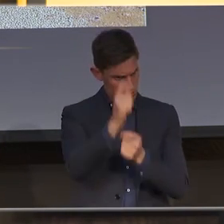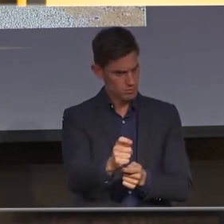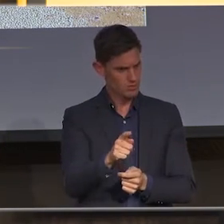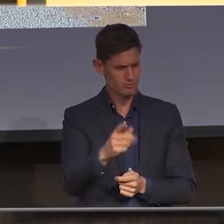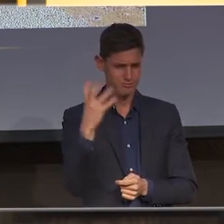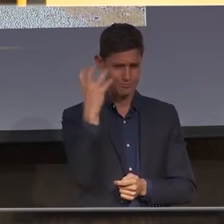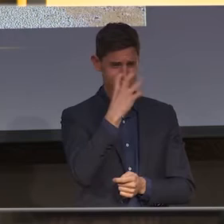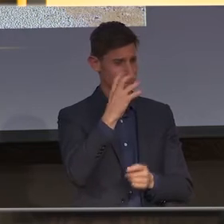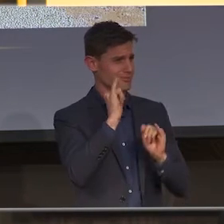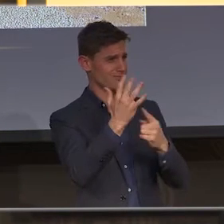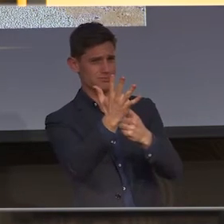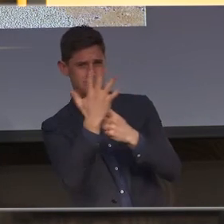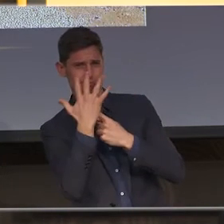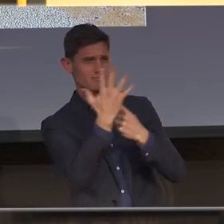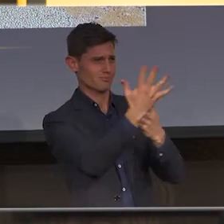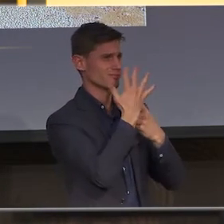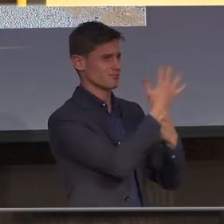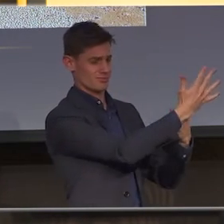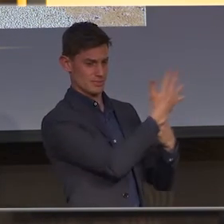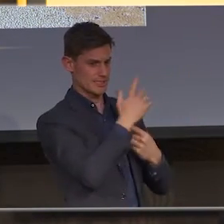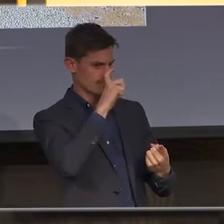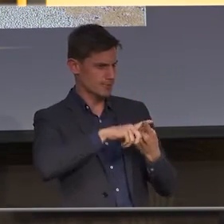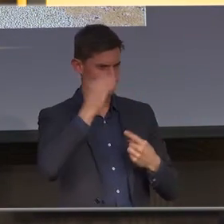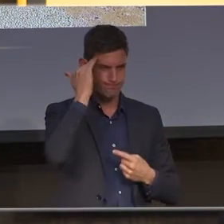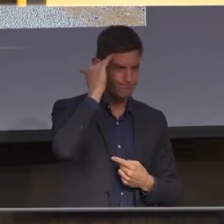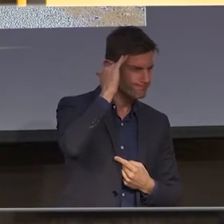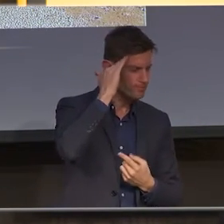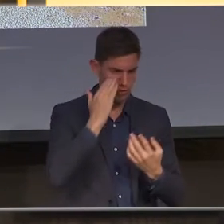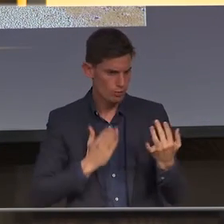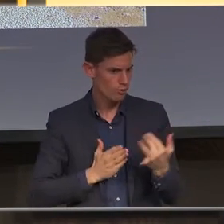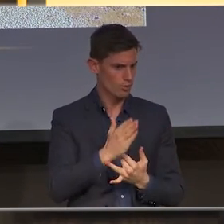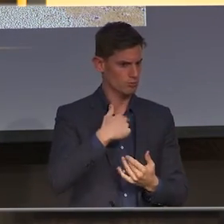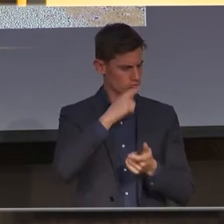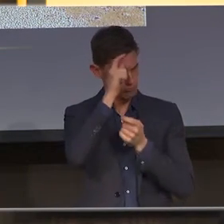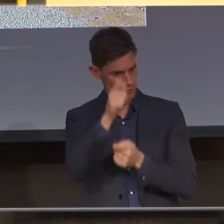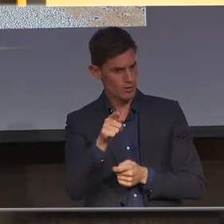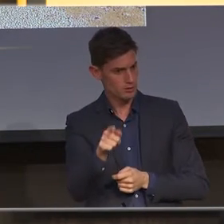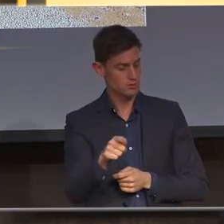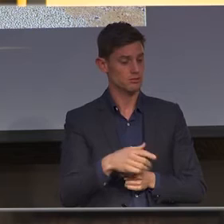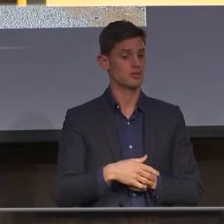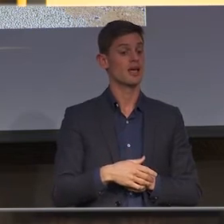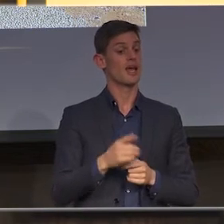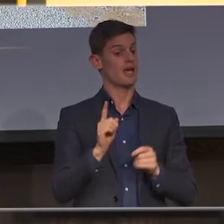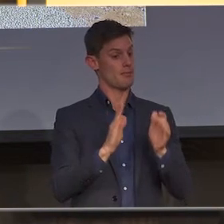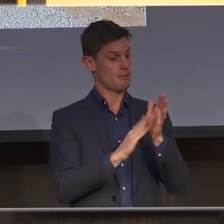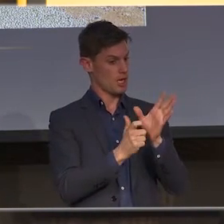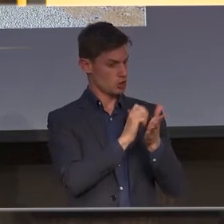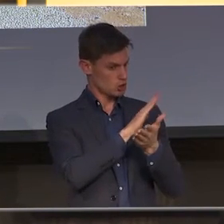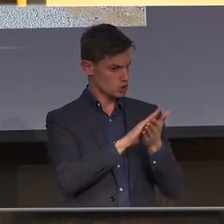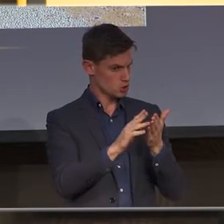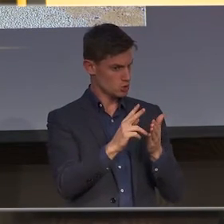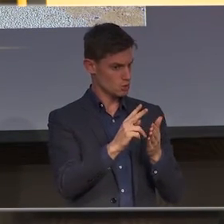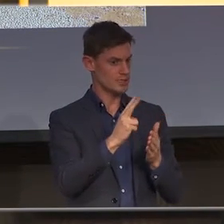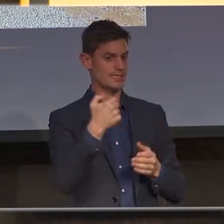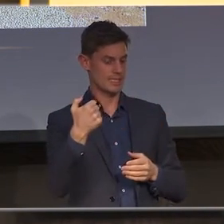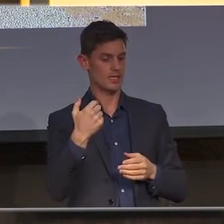of absolute racism and adversity. On Friday, August 26, to mark what is now known as Freedom Day, I